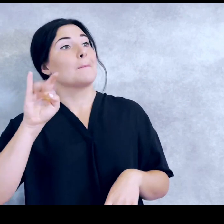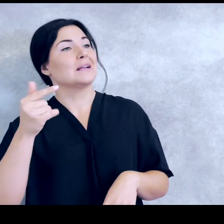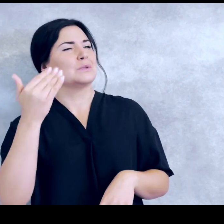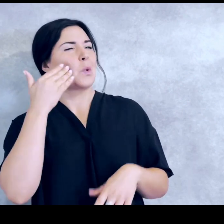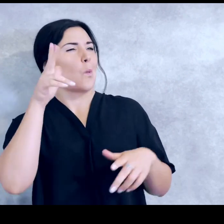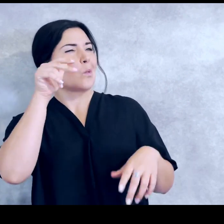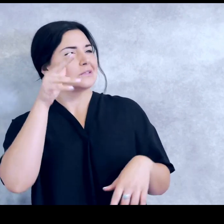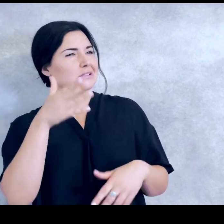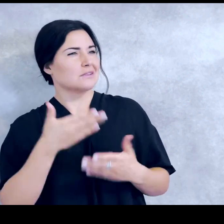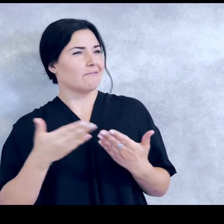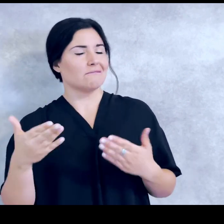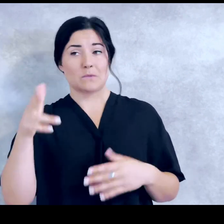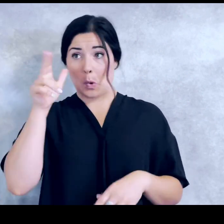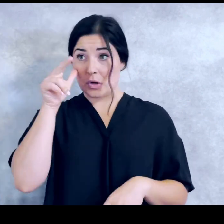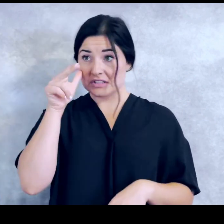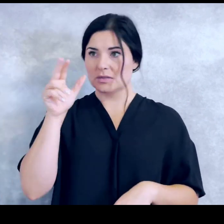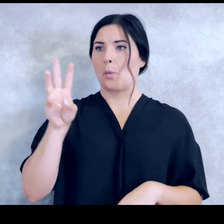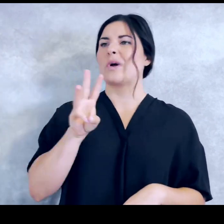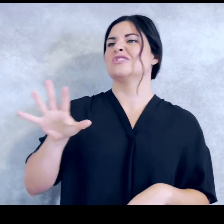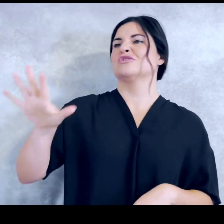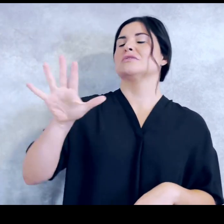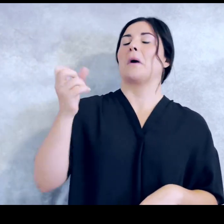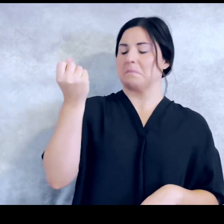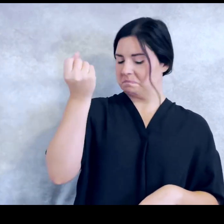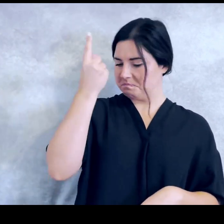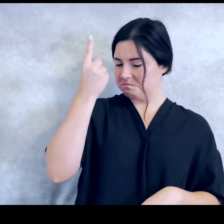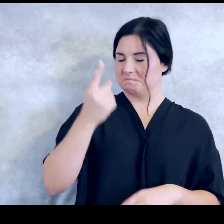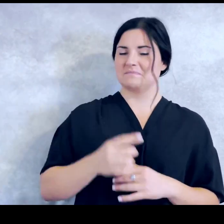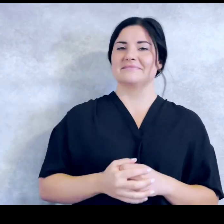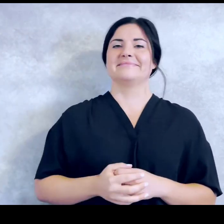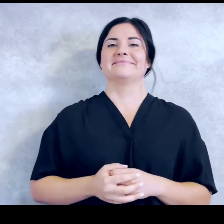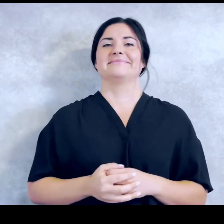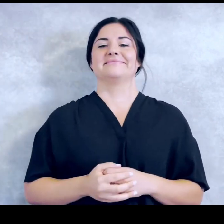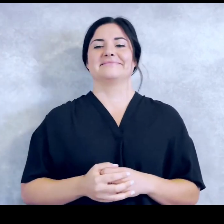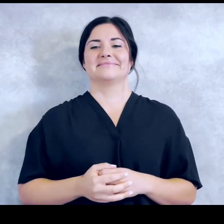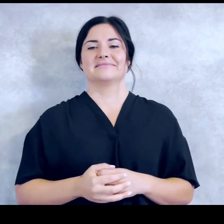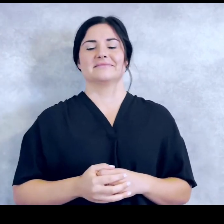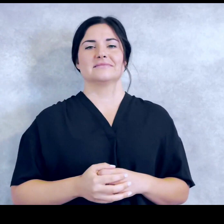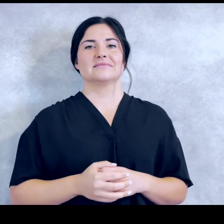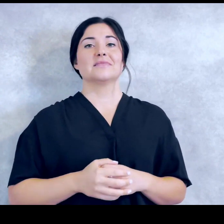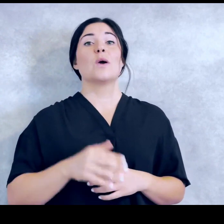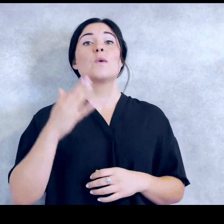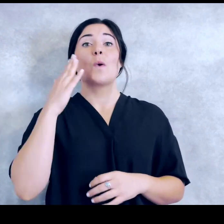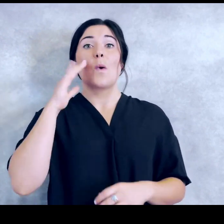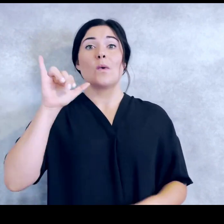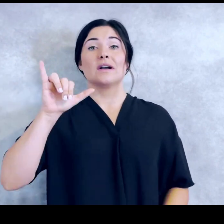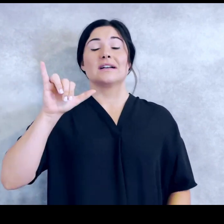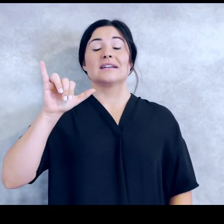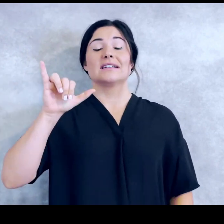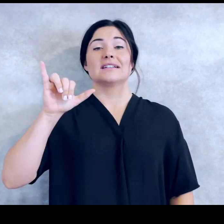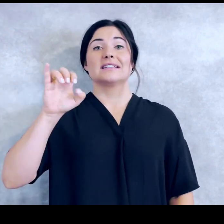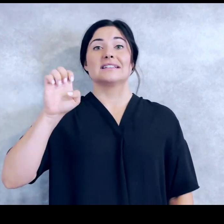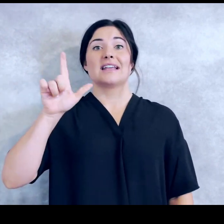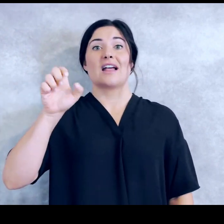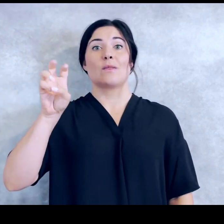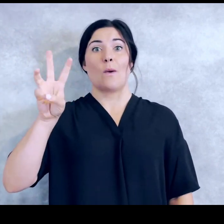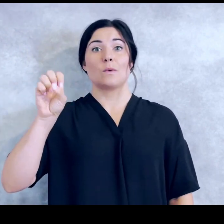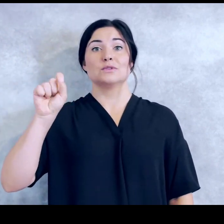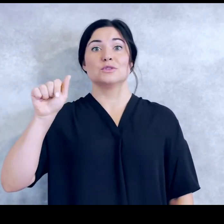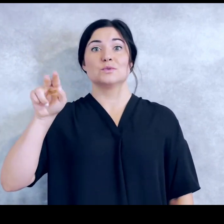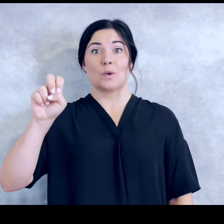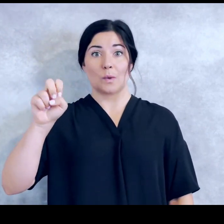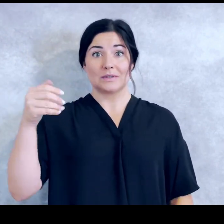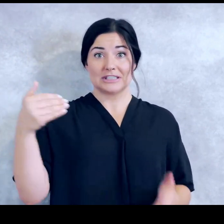Like horses and stuff. Western. There you go, Wyoming. Okay, good, good. Yellowstone, that's are you